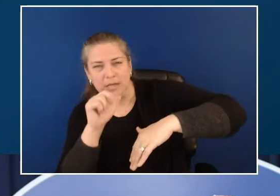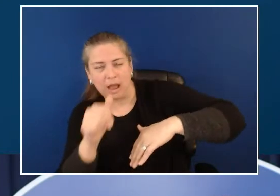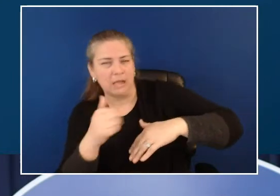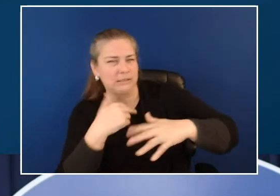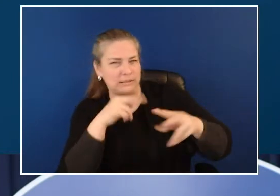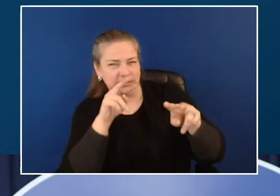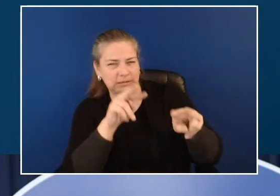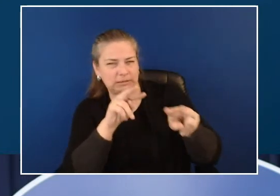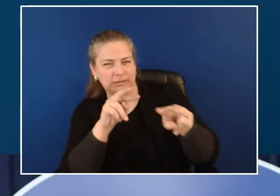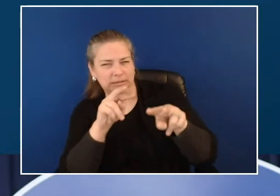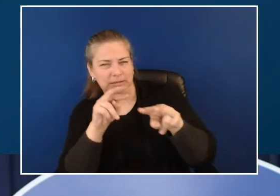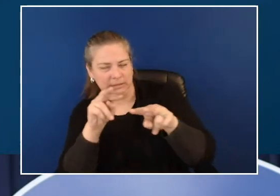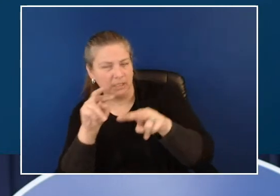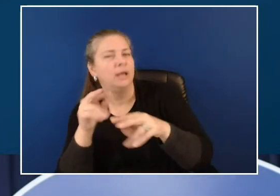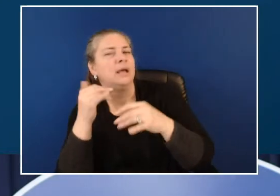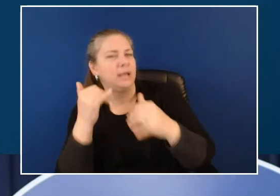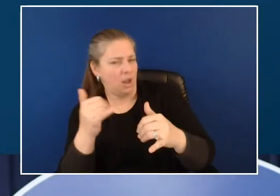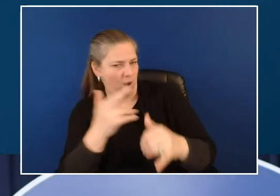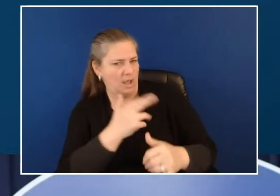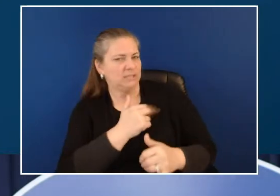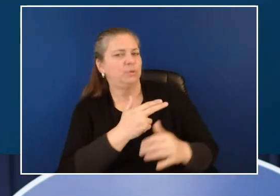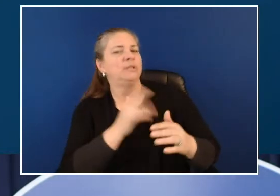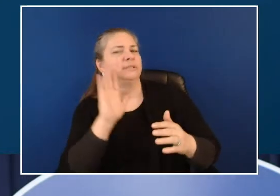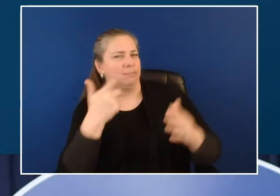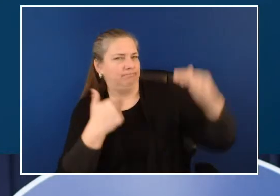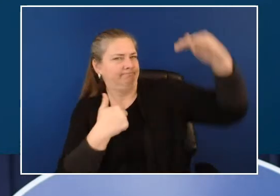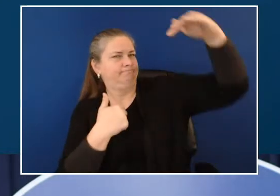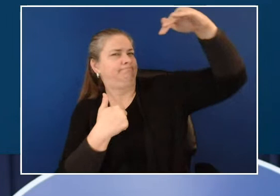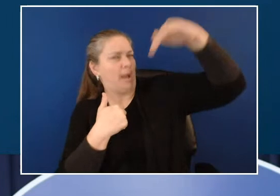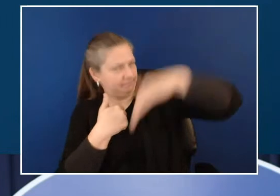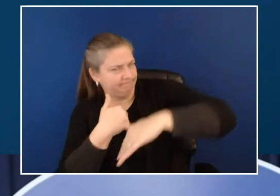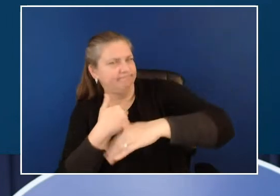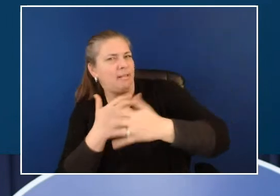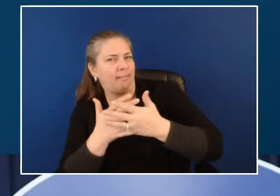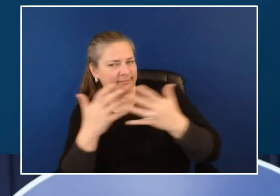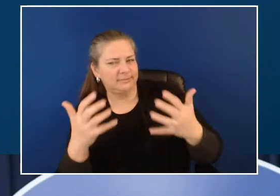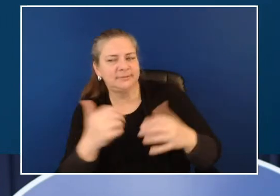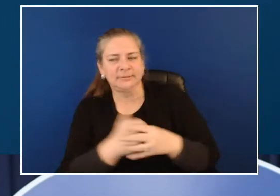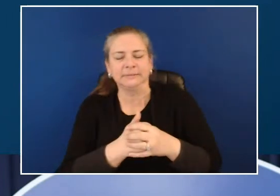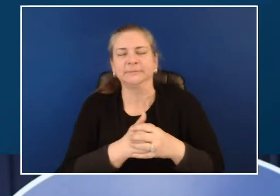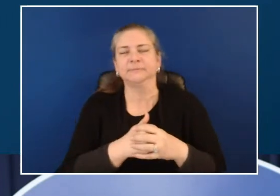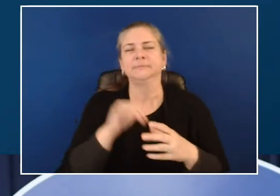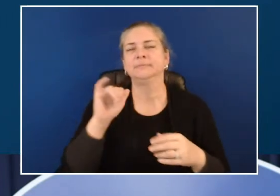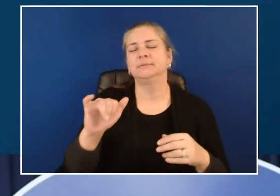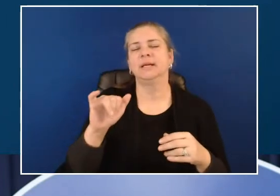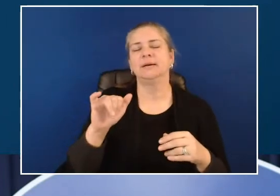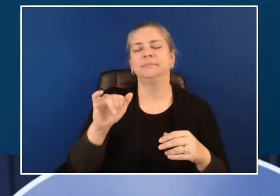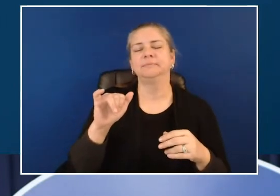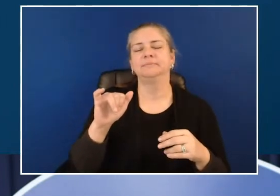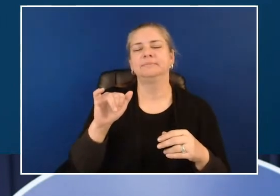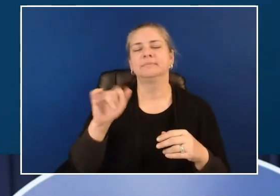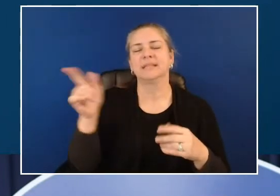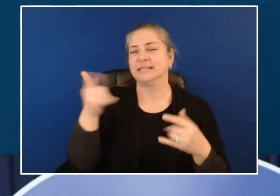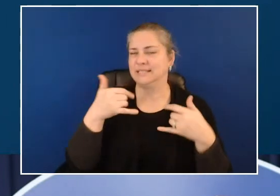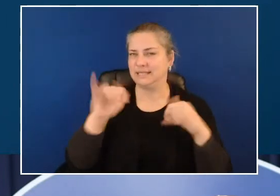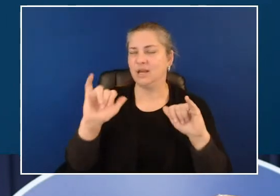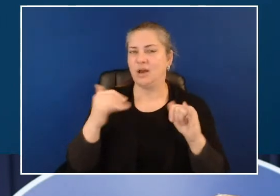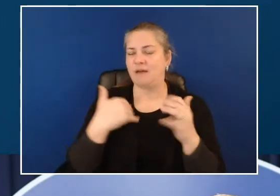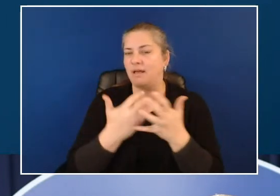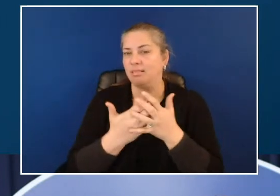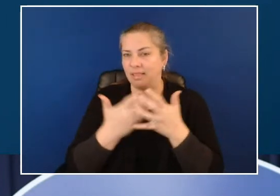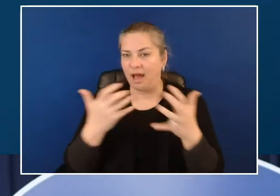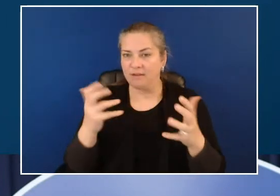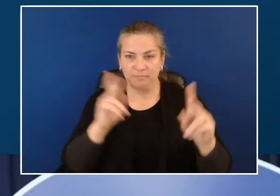seeing hospitalizations dramatically fall, though DPH would say there are still a whole lot of people still in